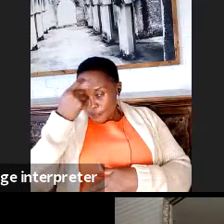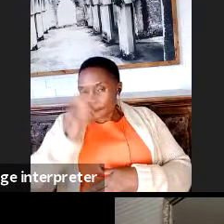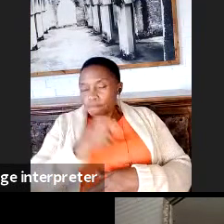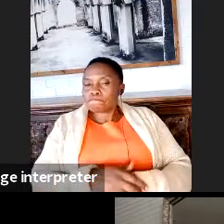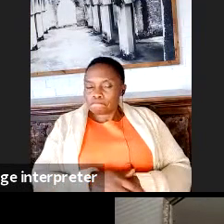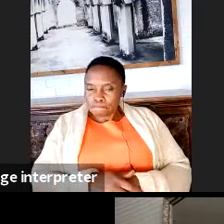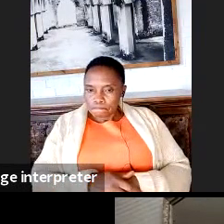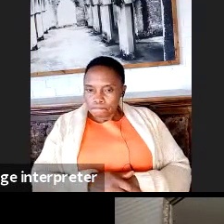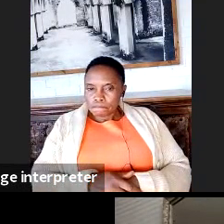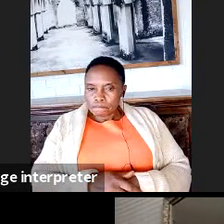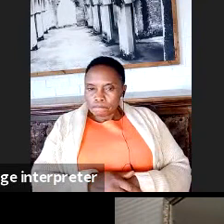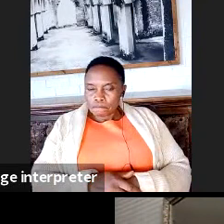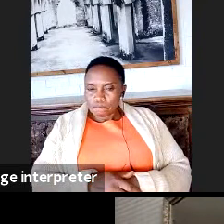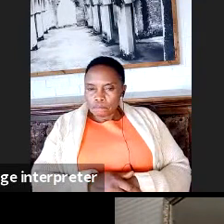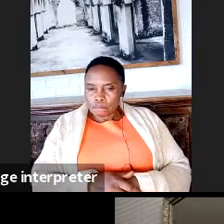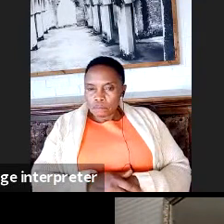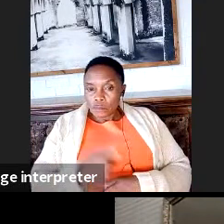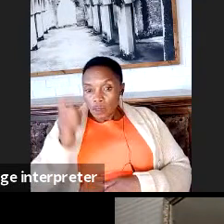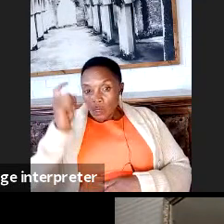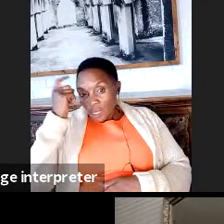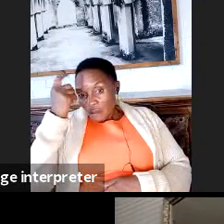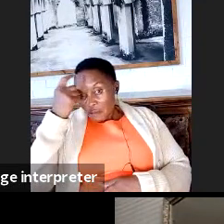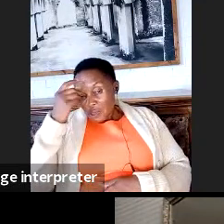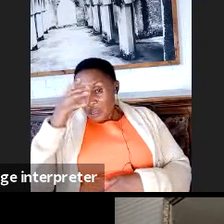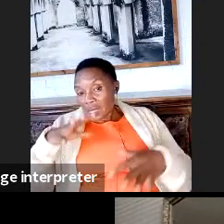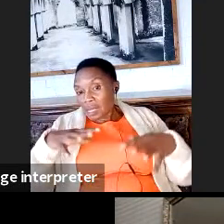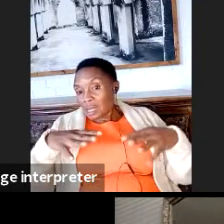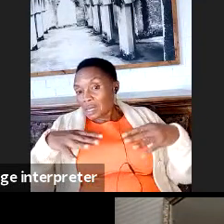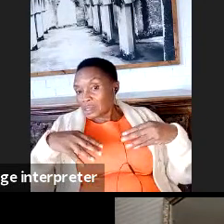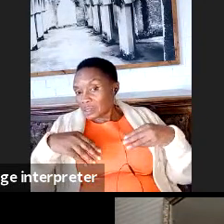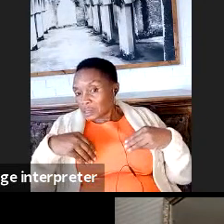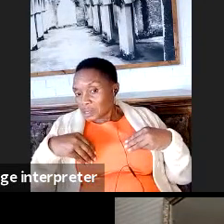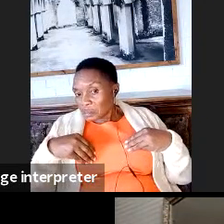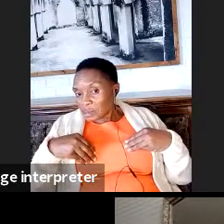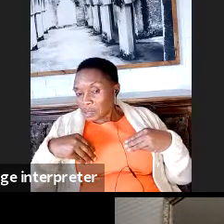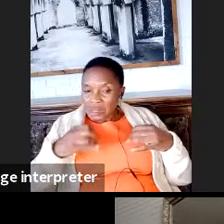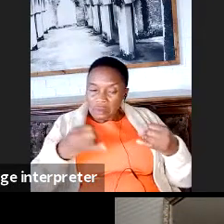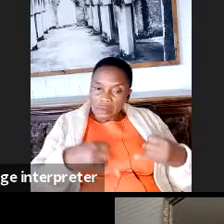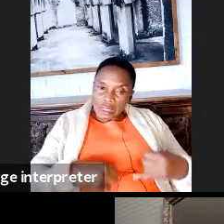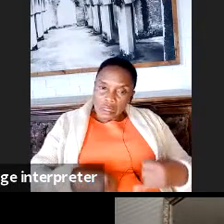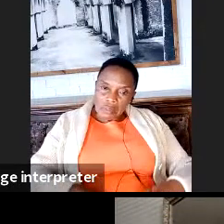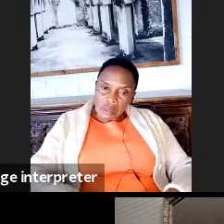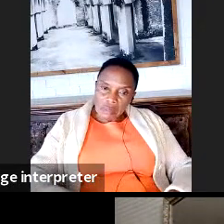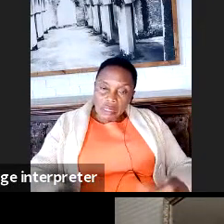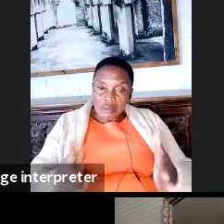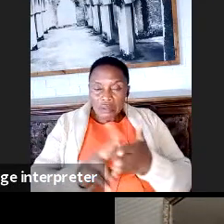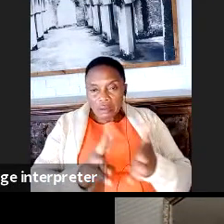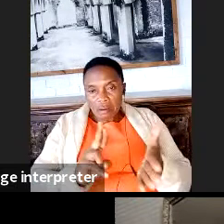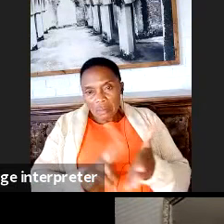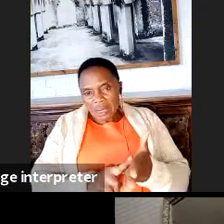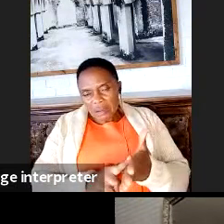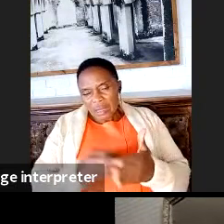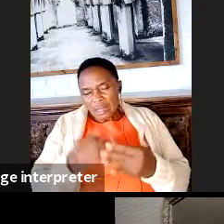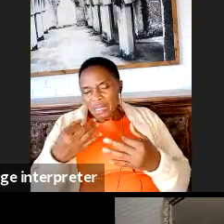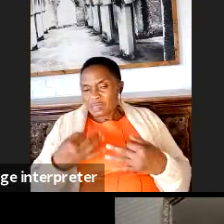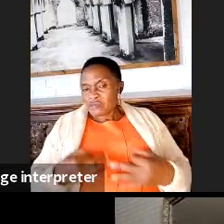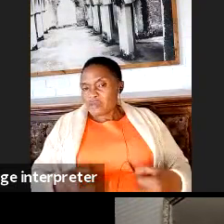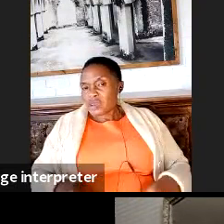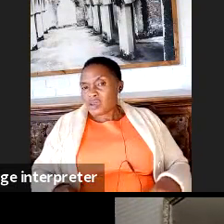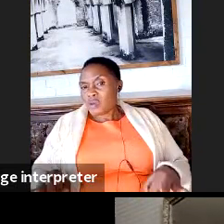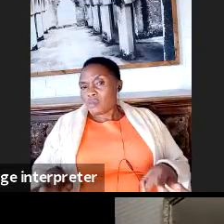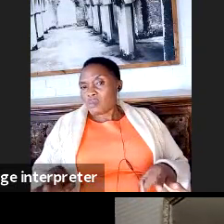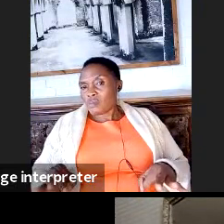Are states being receptive to following up and implementing recommendations on digital rights and freedom of expression?